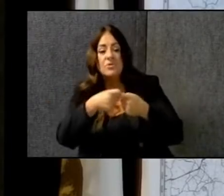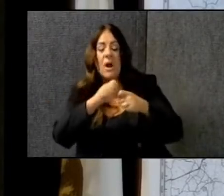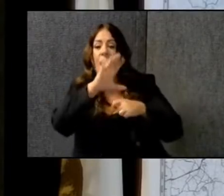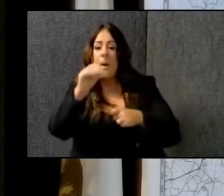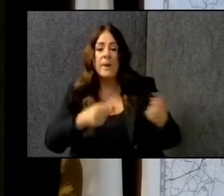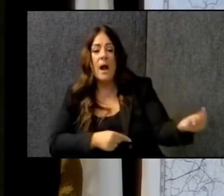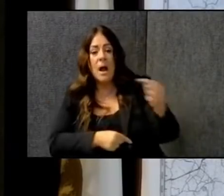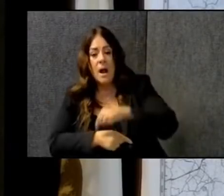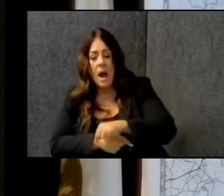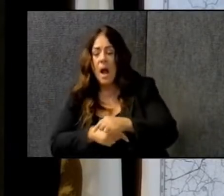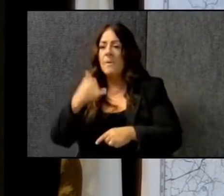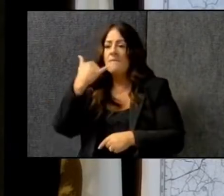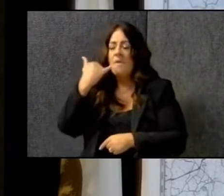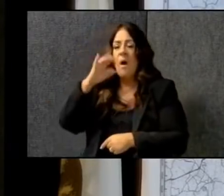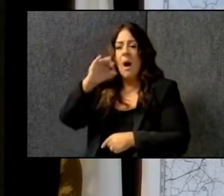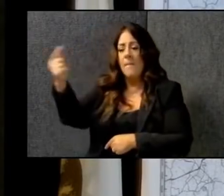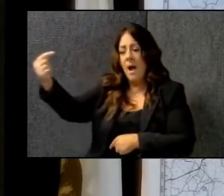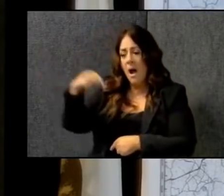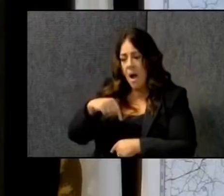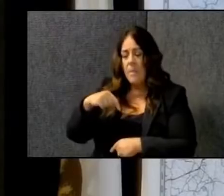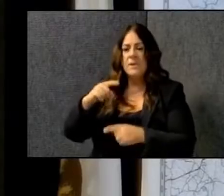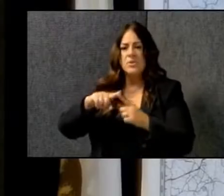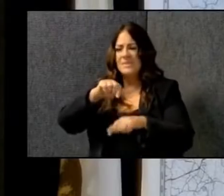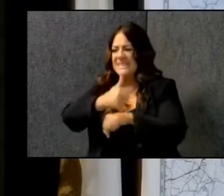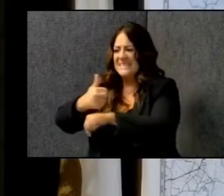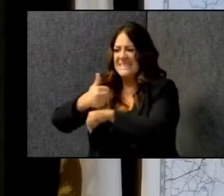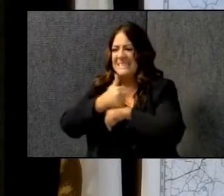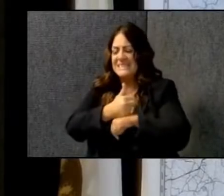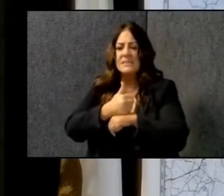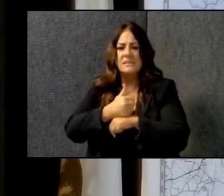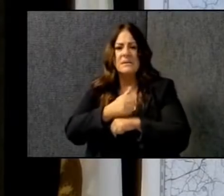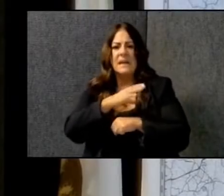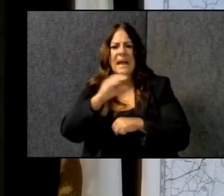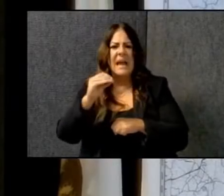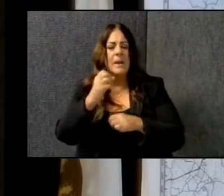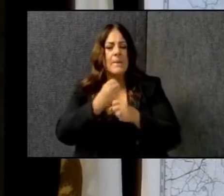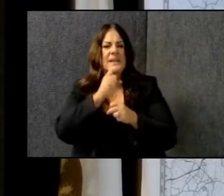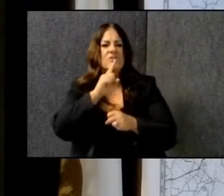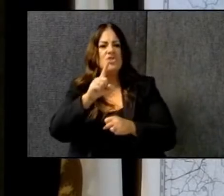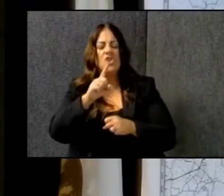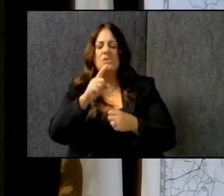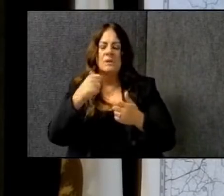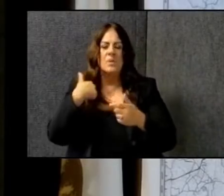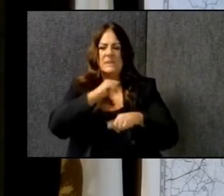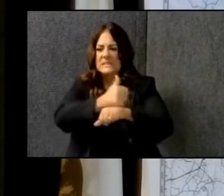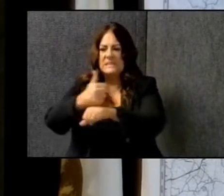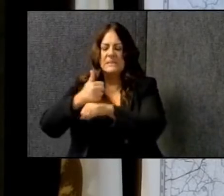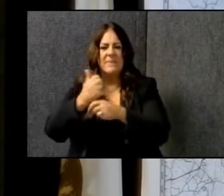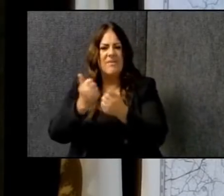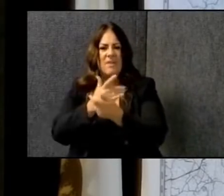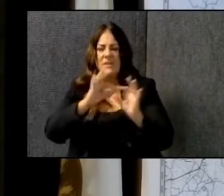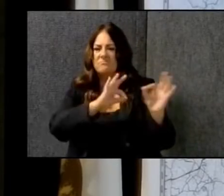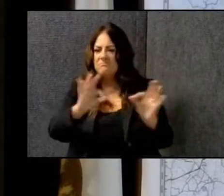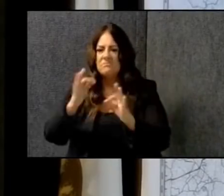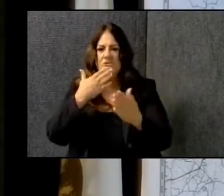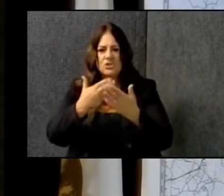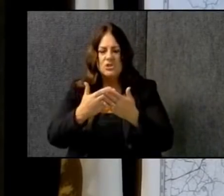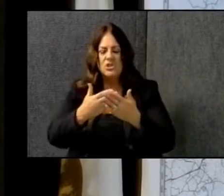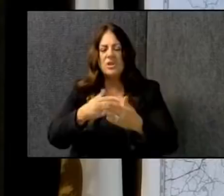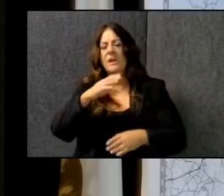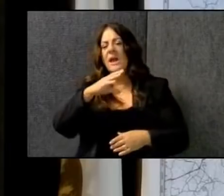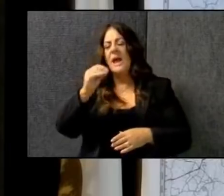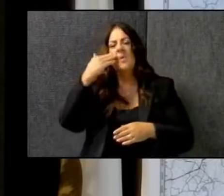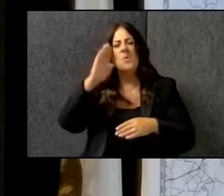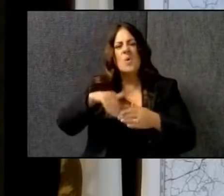our phone lines, our Caltrans partners that are trying to get those guardrails back up for us. And just like Beal just talked about, remember he talked about